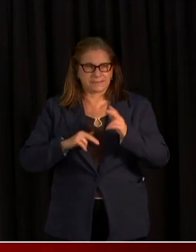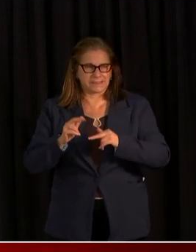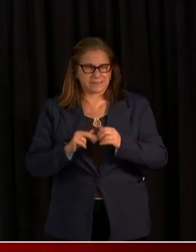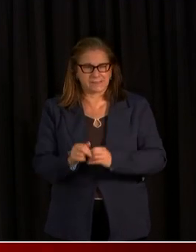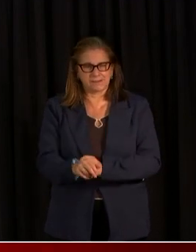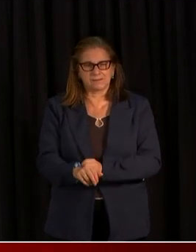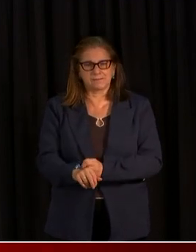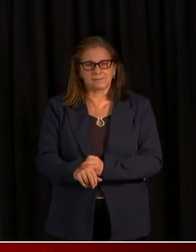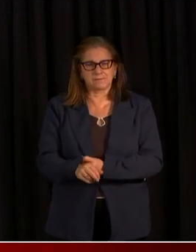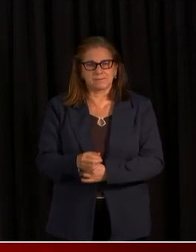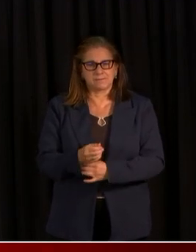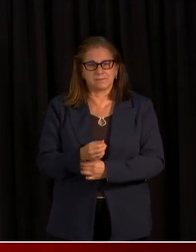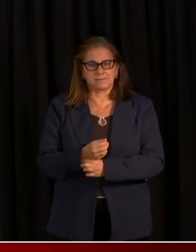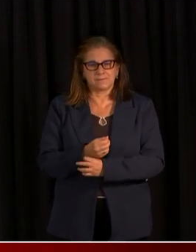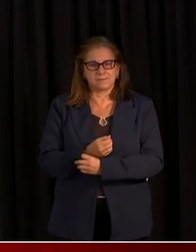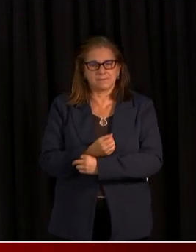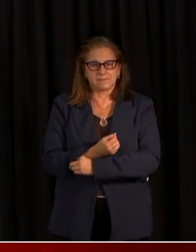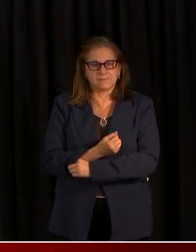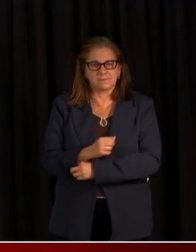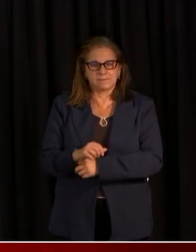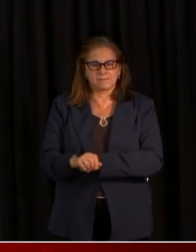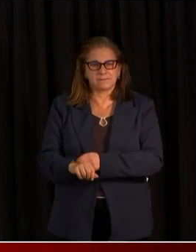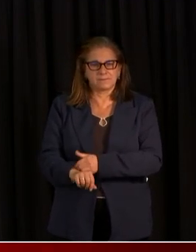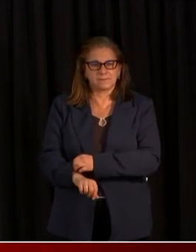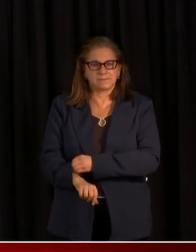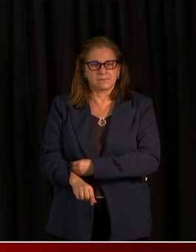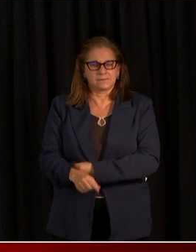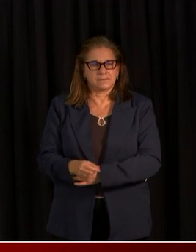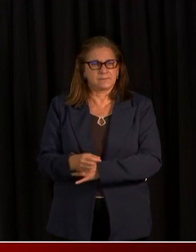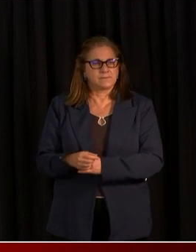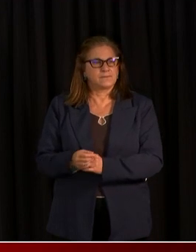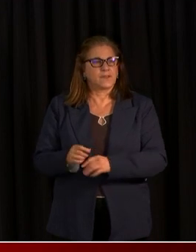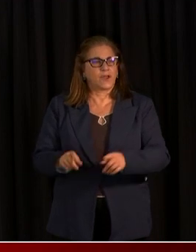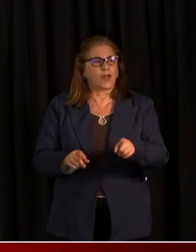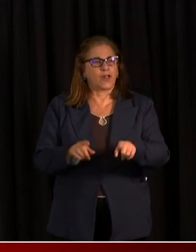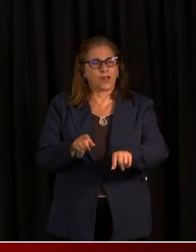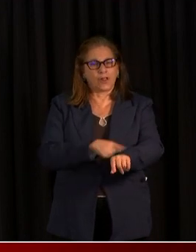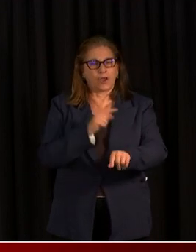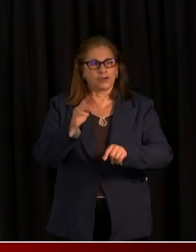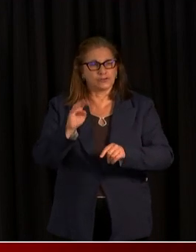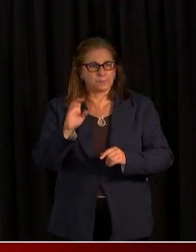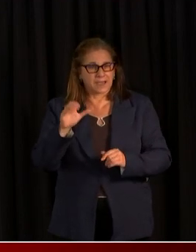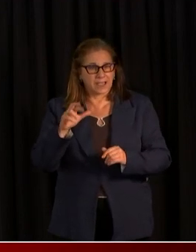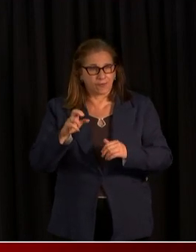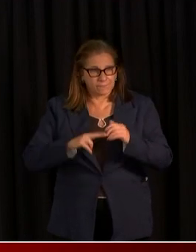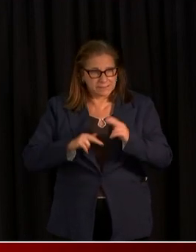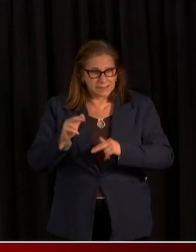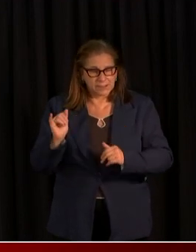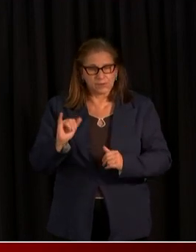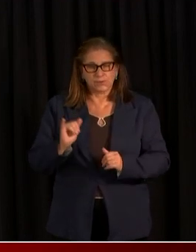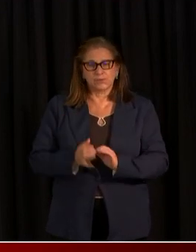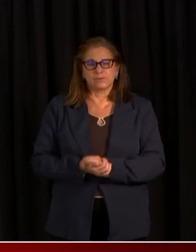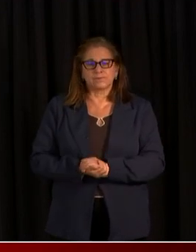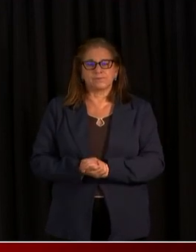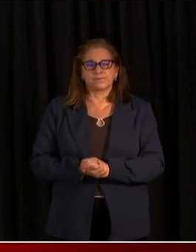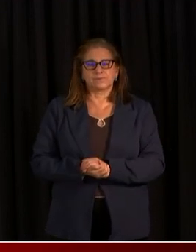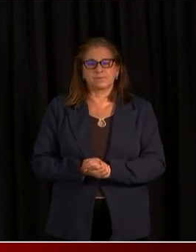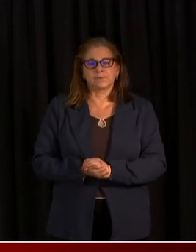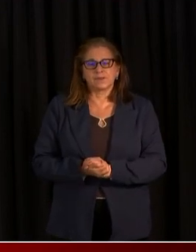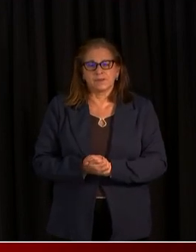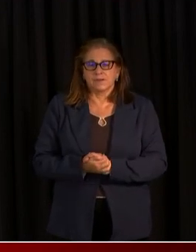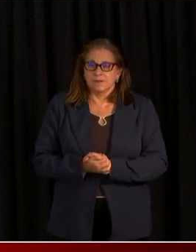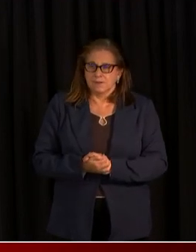see some trends in our long-term care facilities and intermediate care facilities that are concerning to